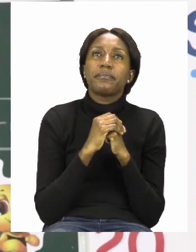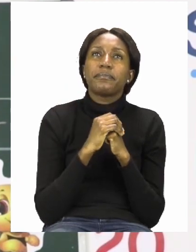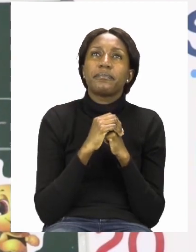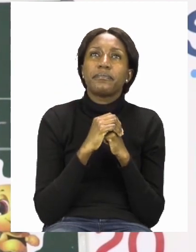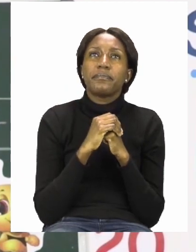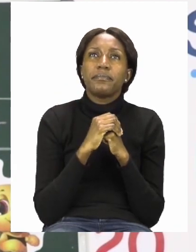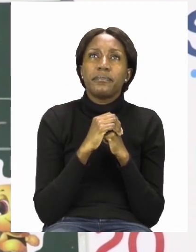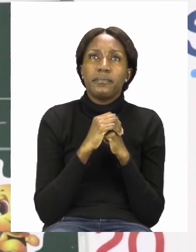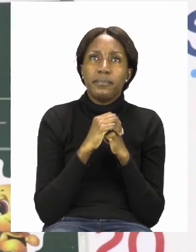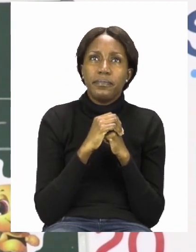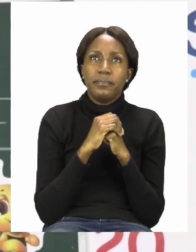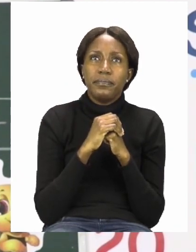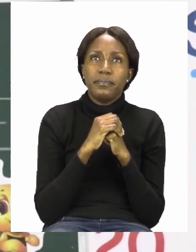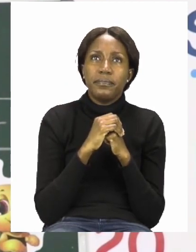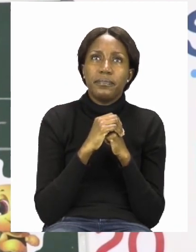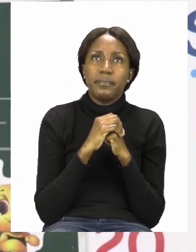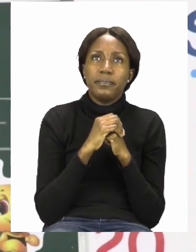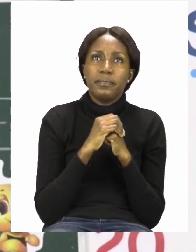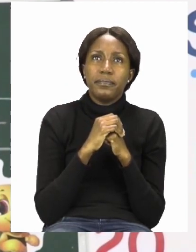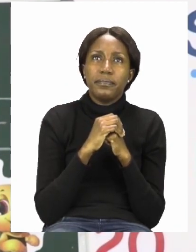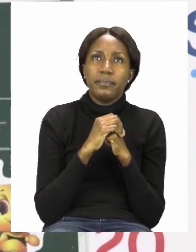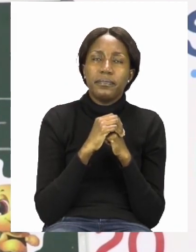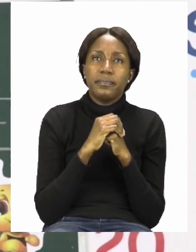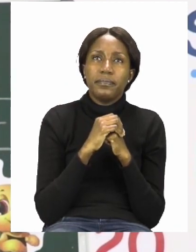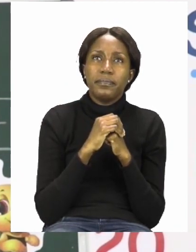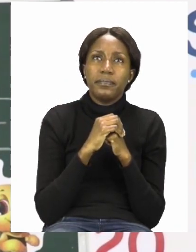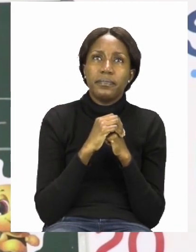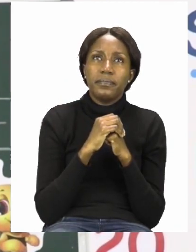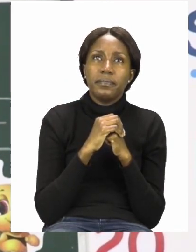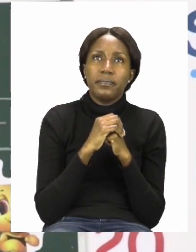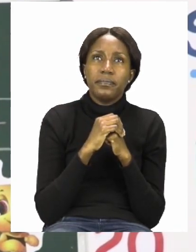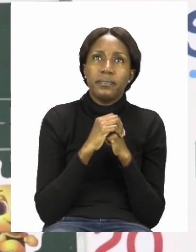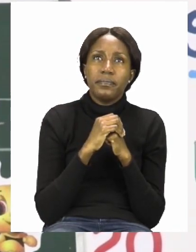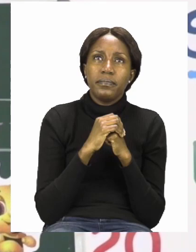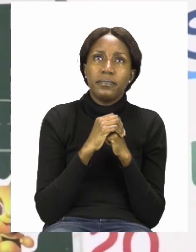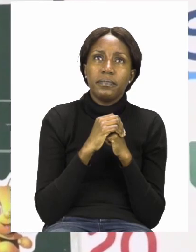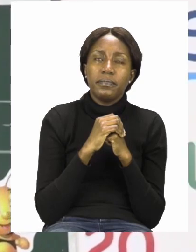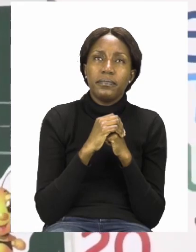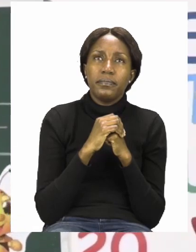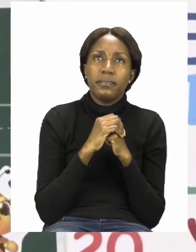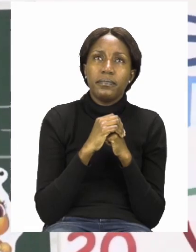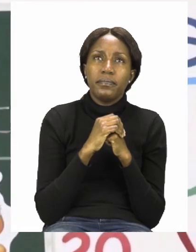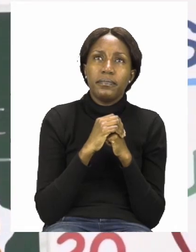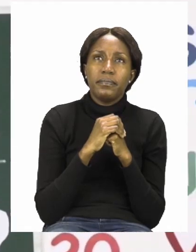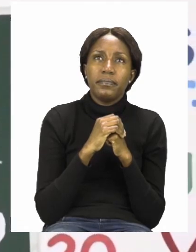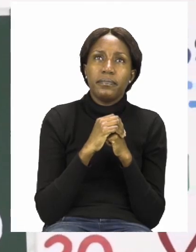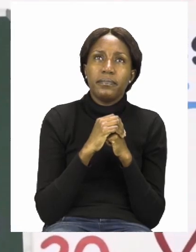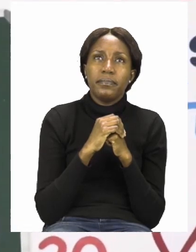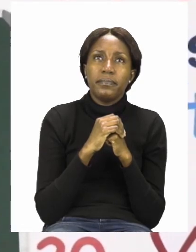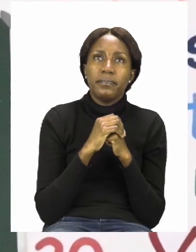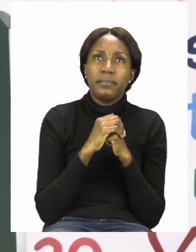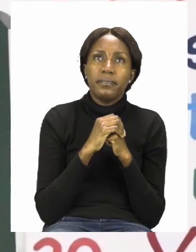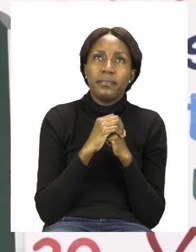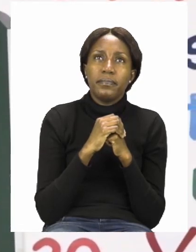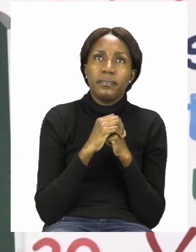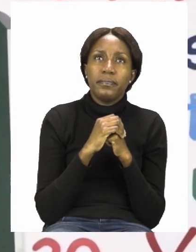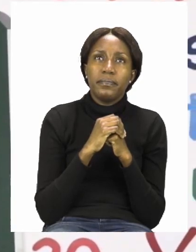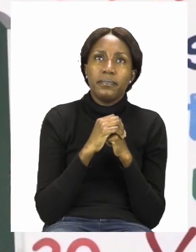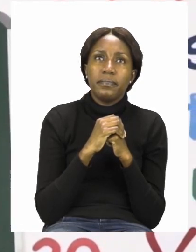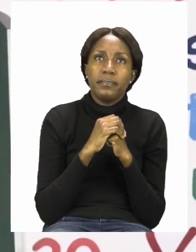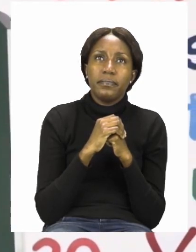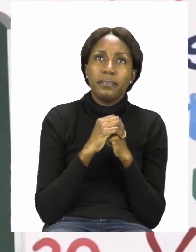We'll start from the top and we go down, up, round